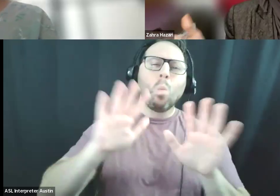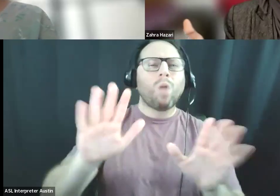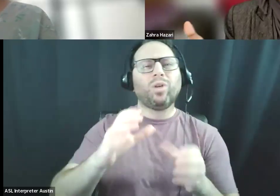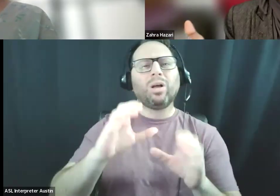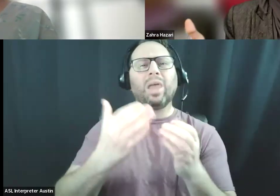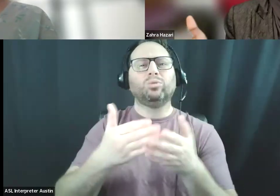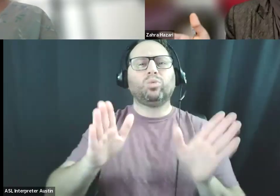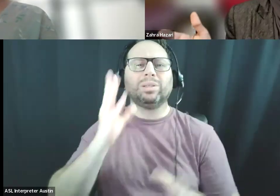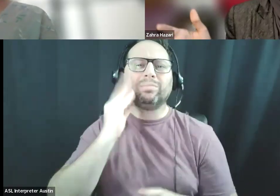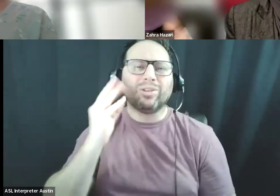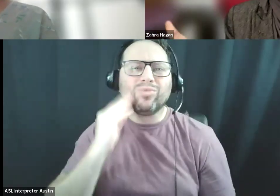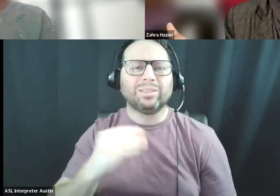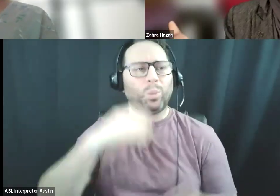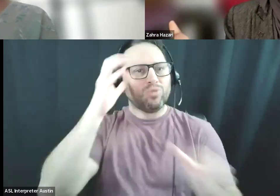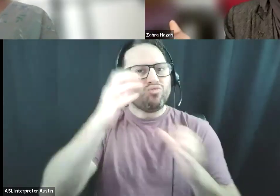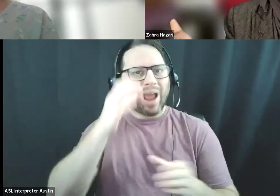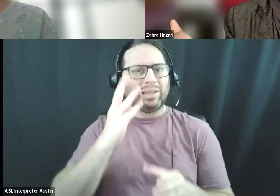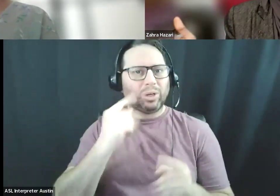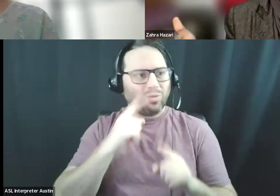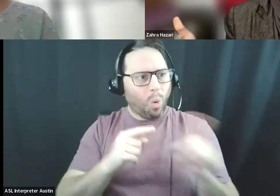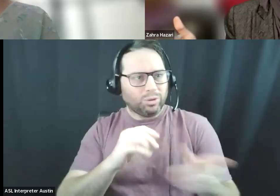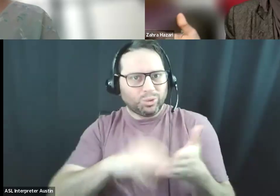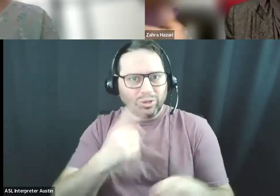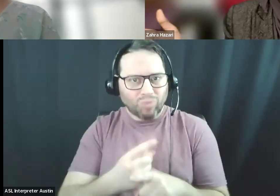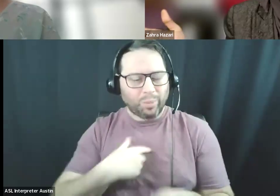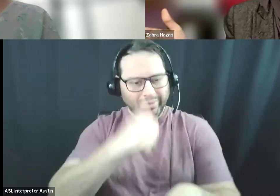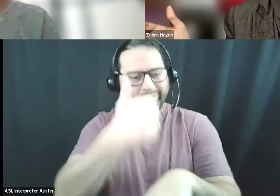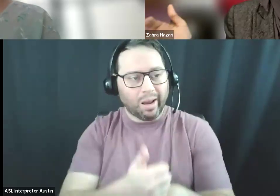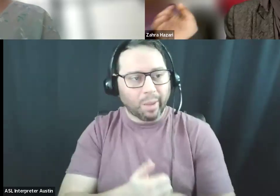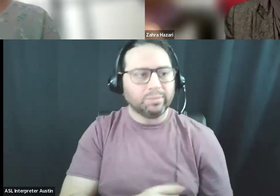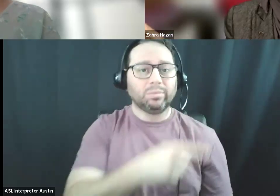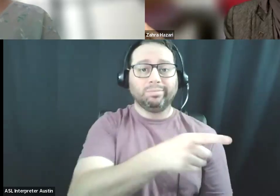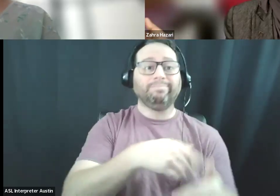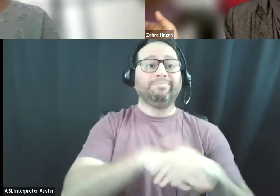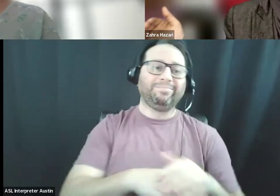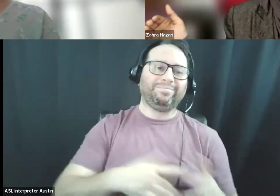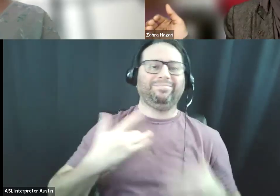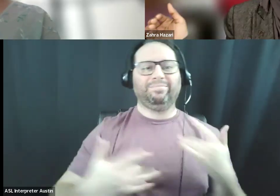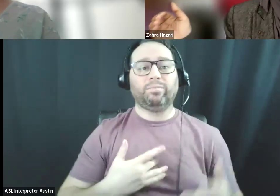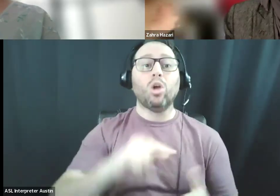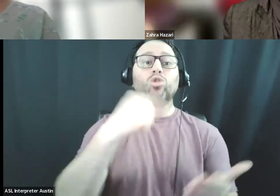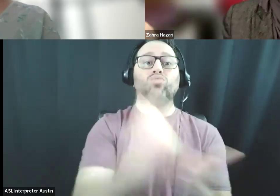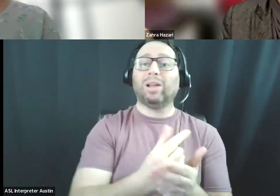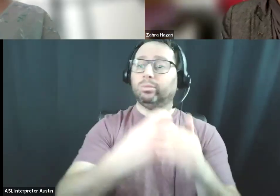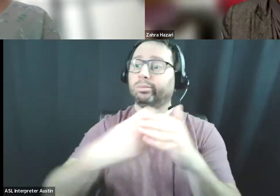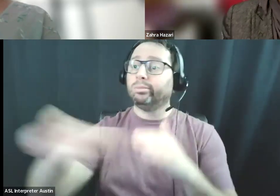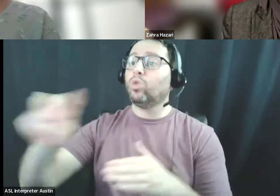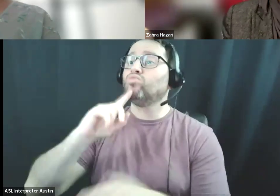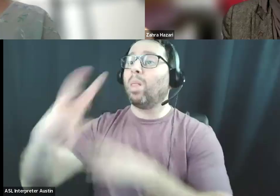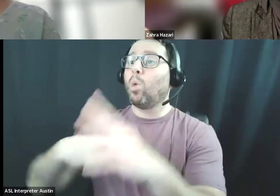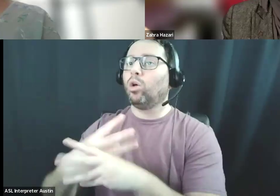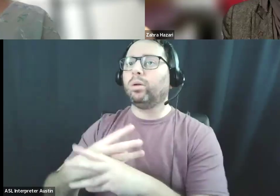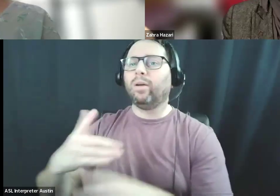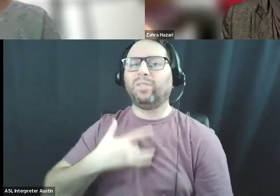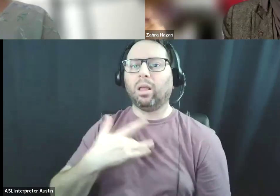they go on to graduate school, they go to a graduate school where they are slammed and it's all performative and it's all judgmental